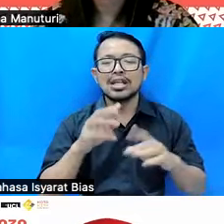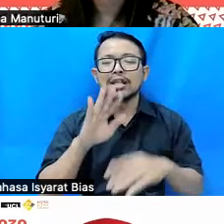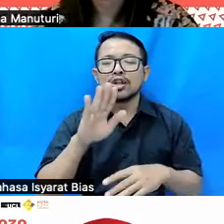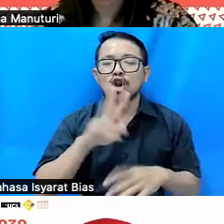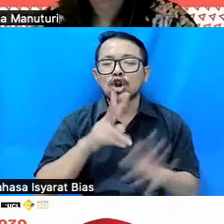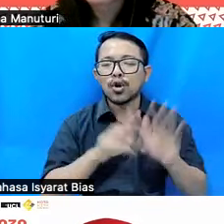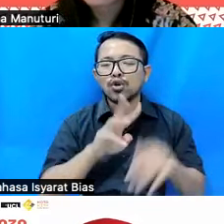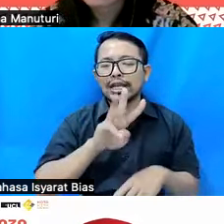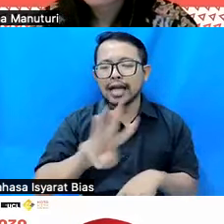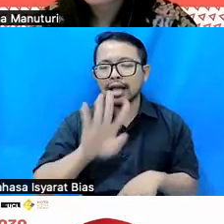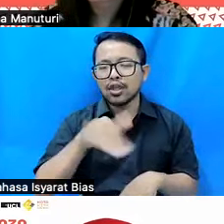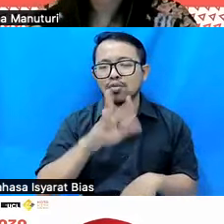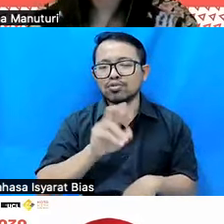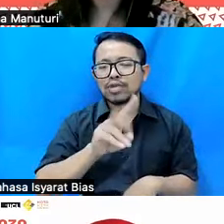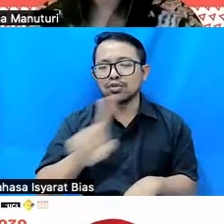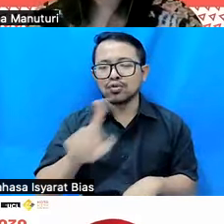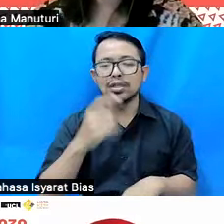persons with disabilities,